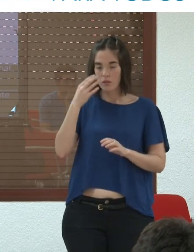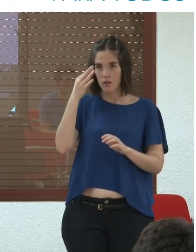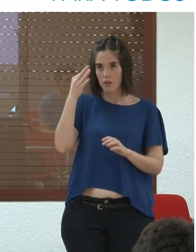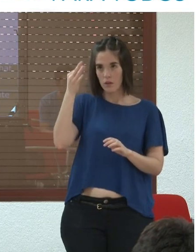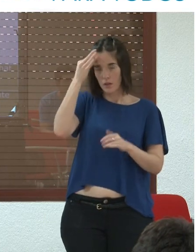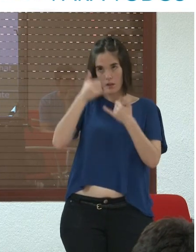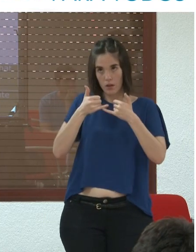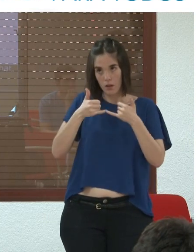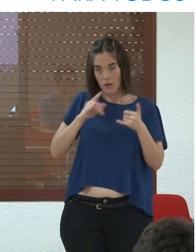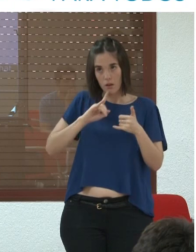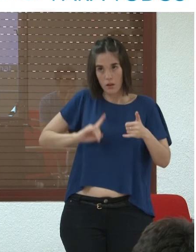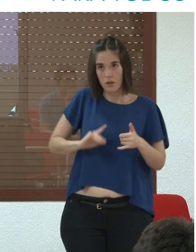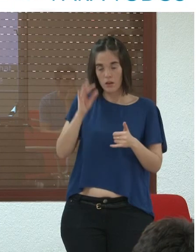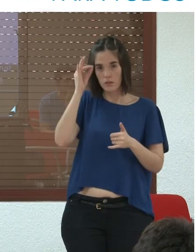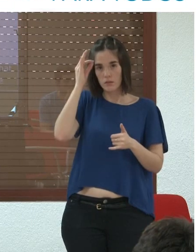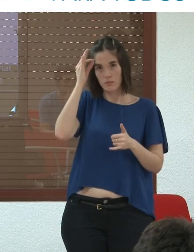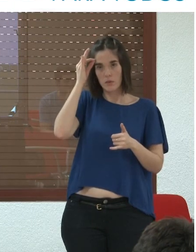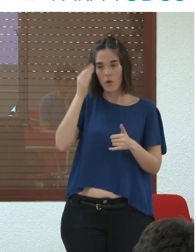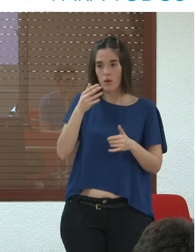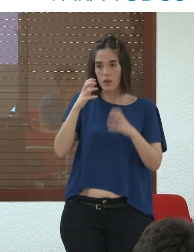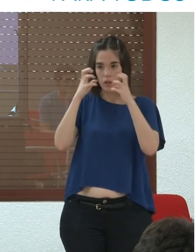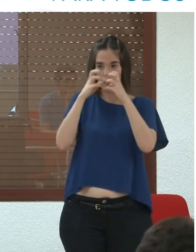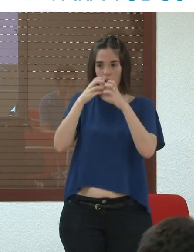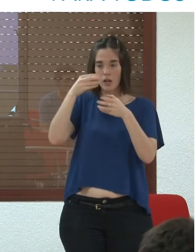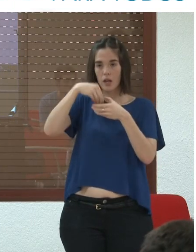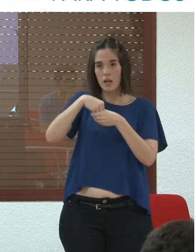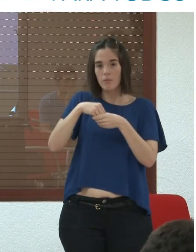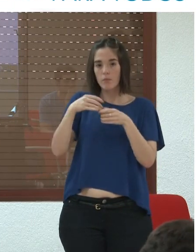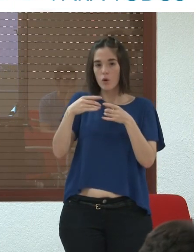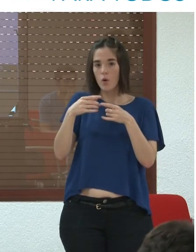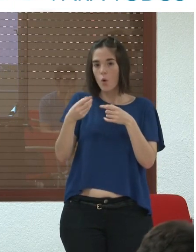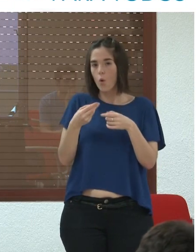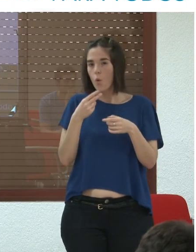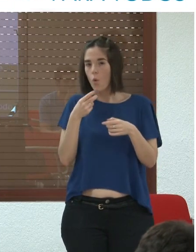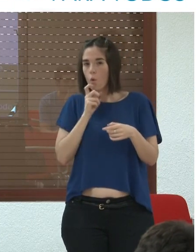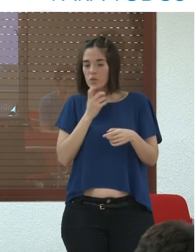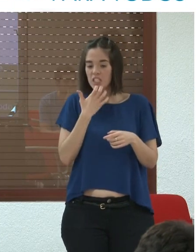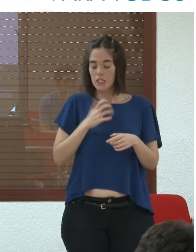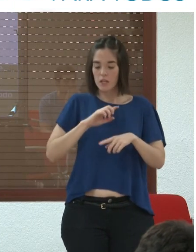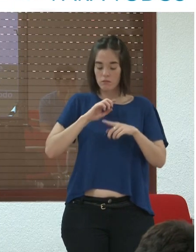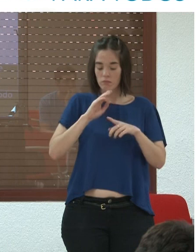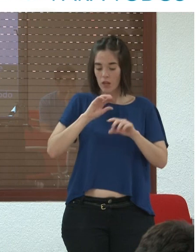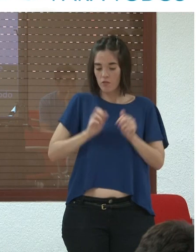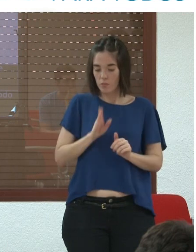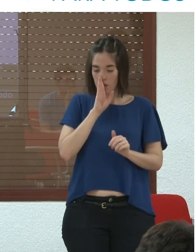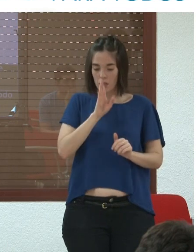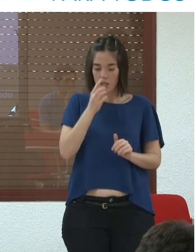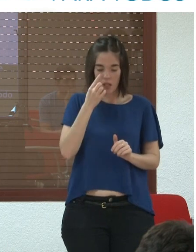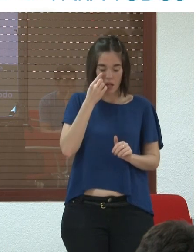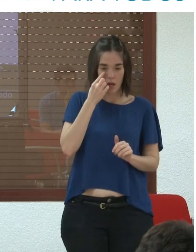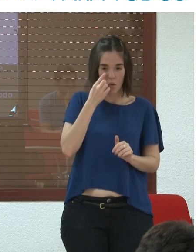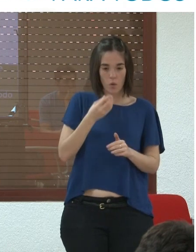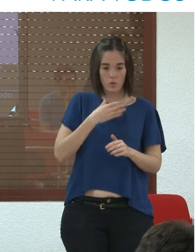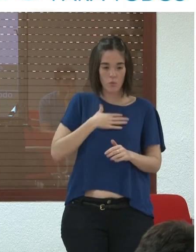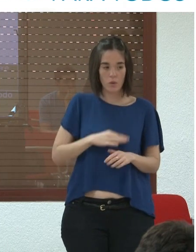to have an electrode in the brain where if you they can put it in somewhere else, in the eye or